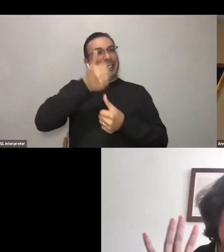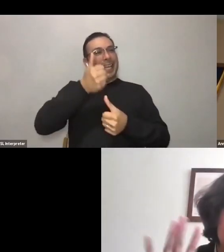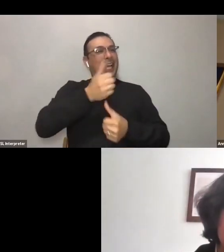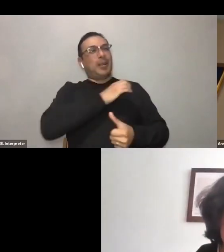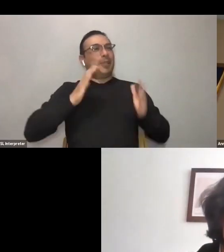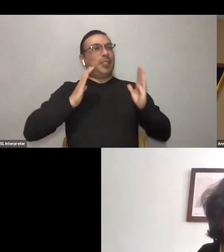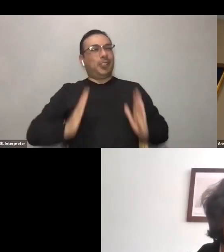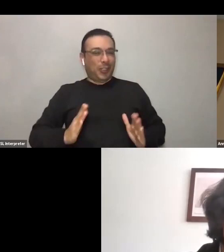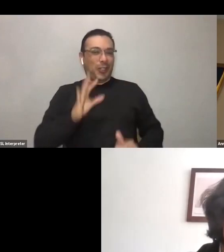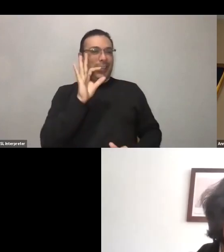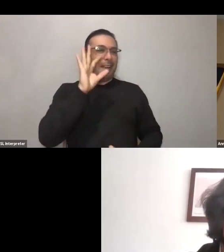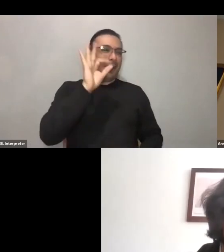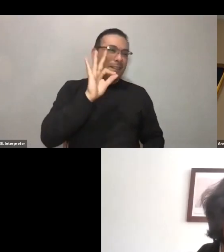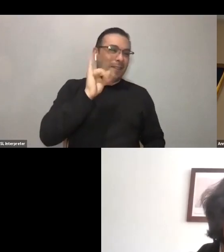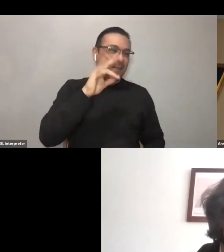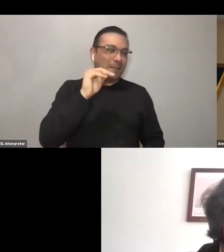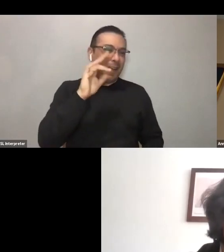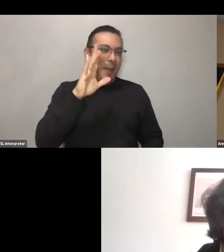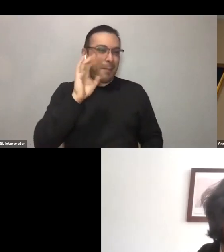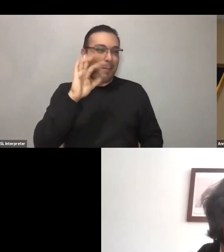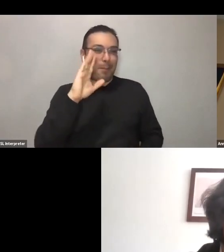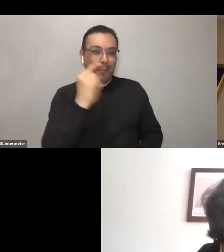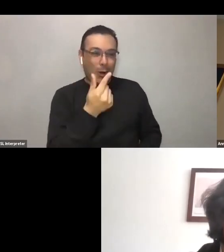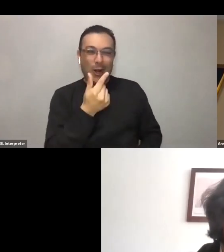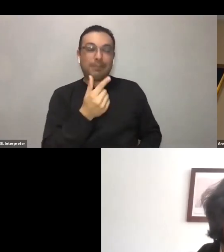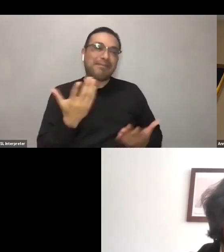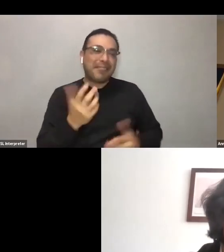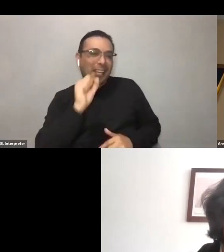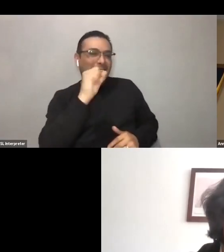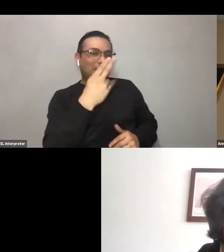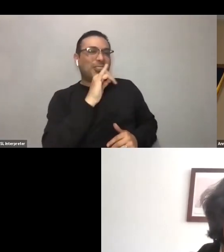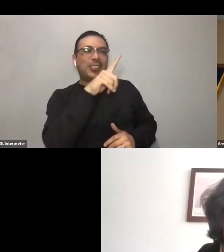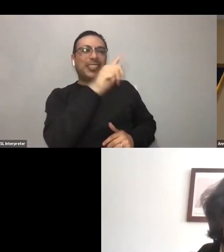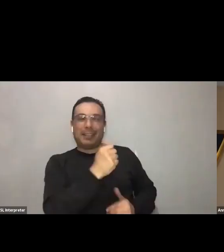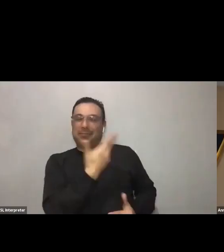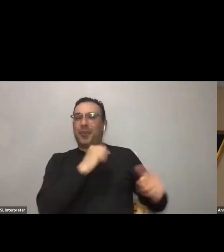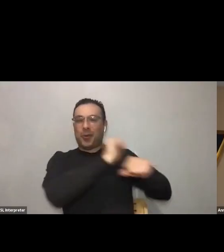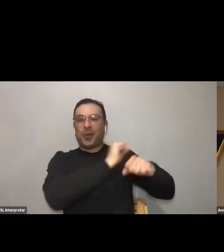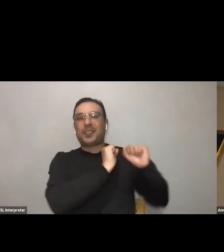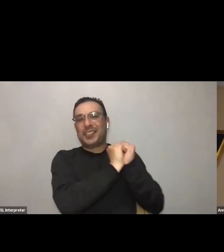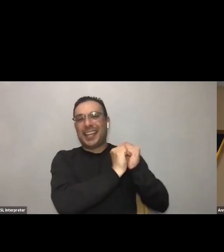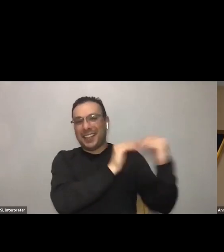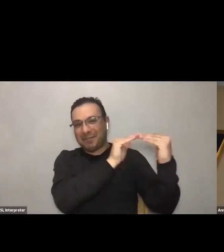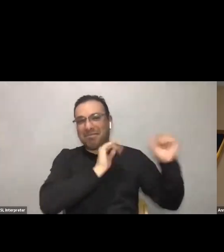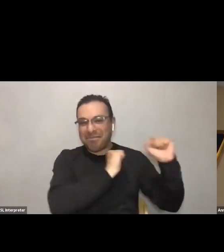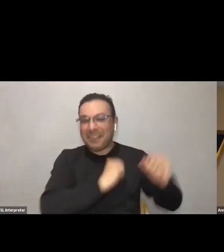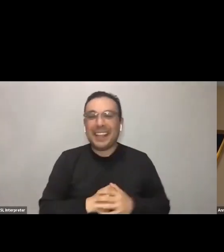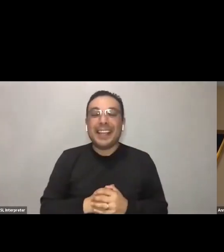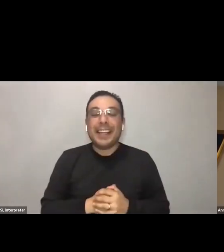I am so excited to be here. Thank you so much to my wonderful friends at